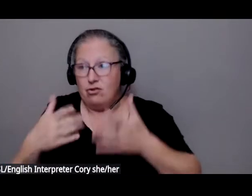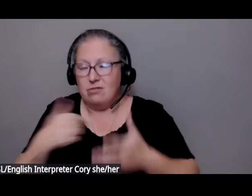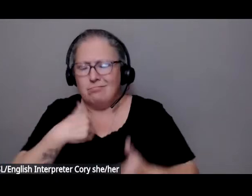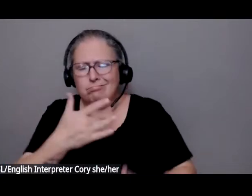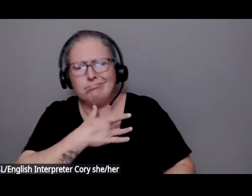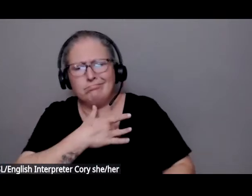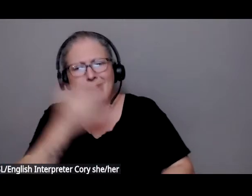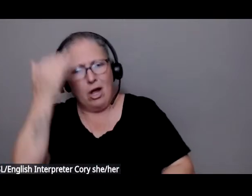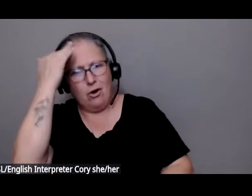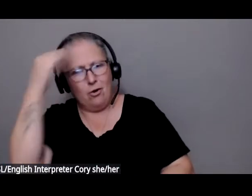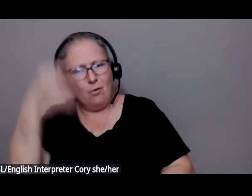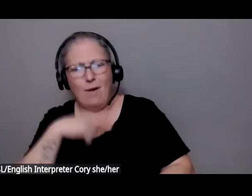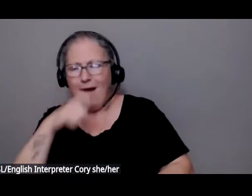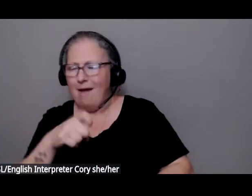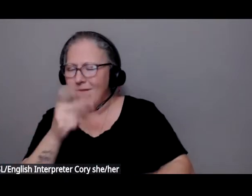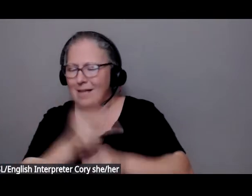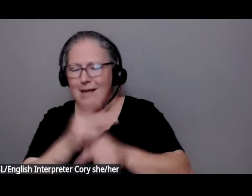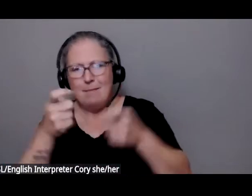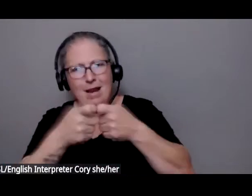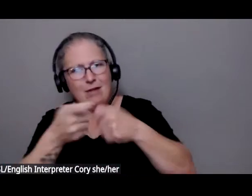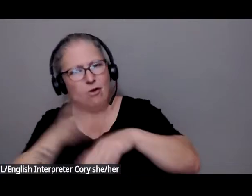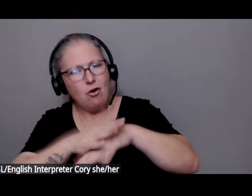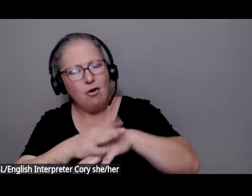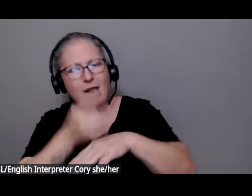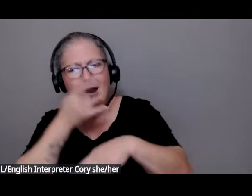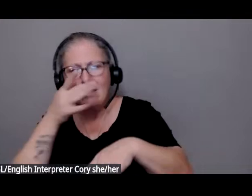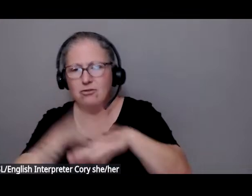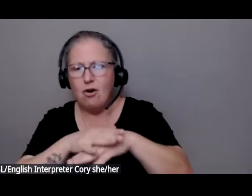I know I got to keep the electricity going, lights on.